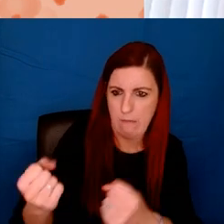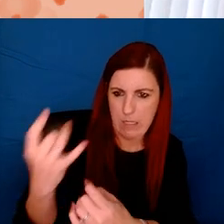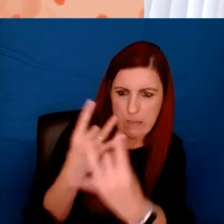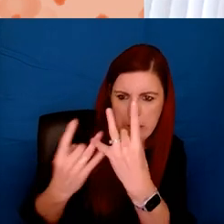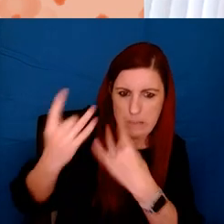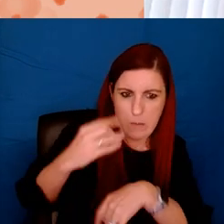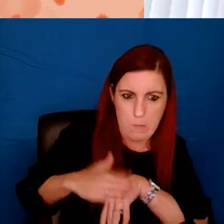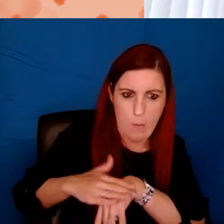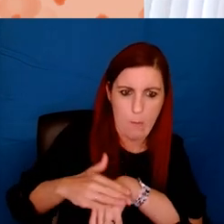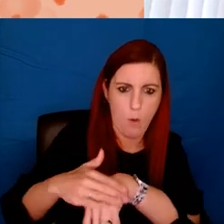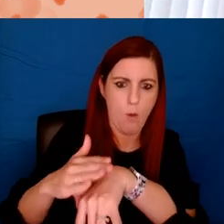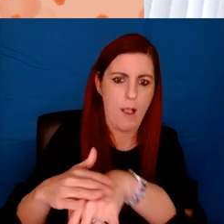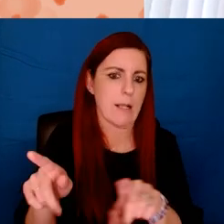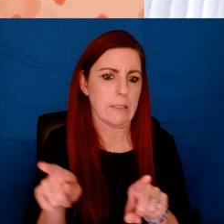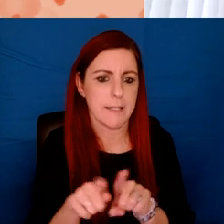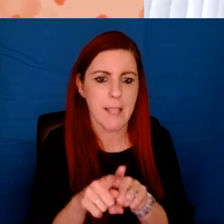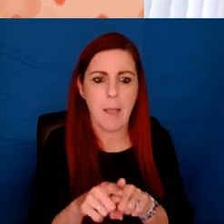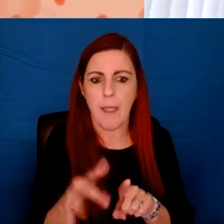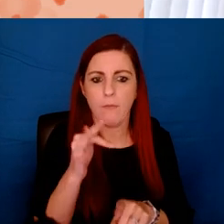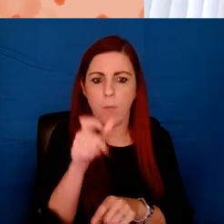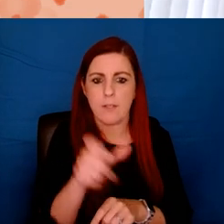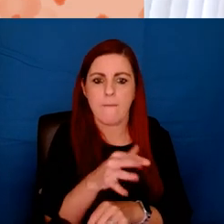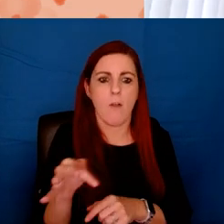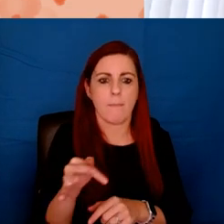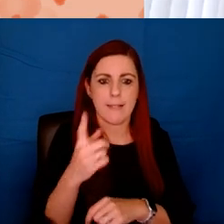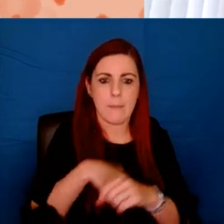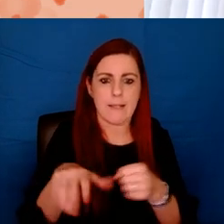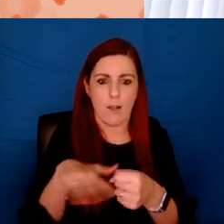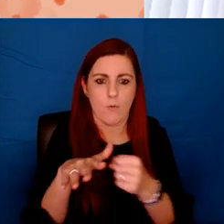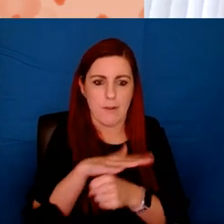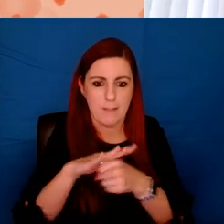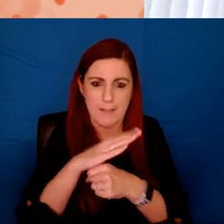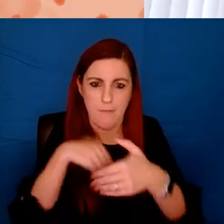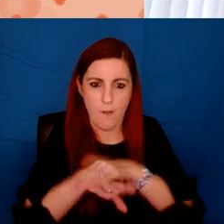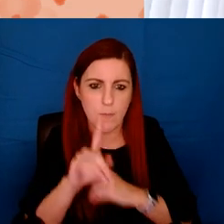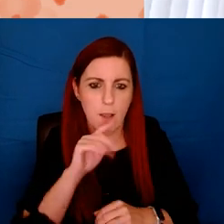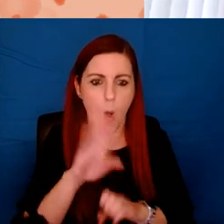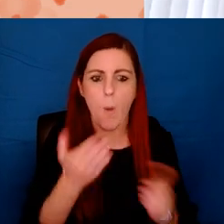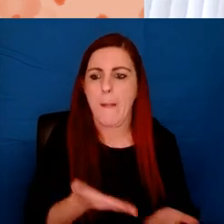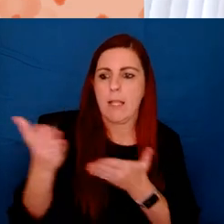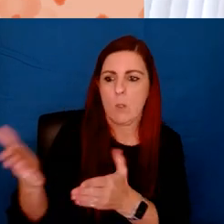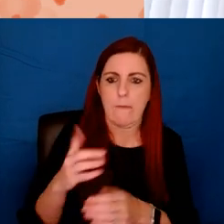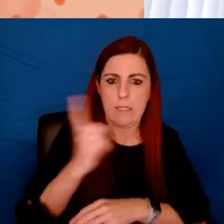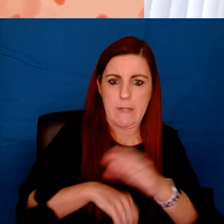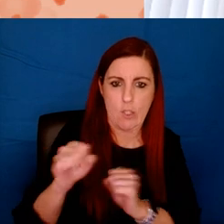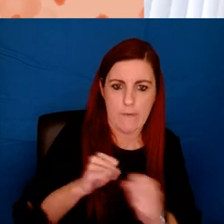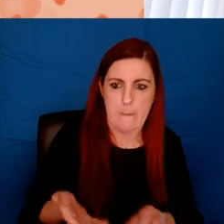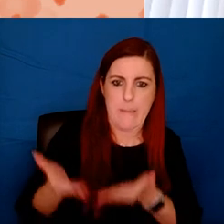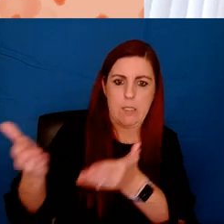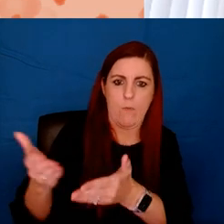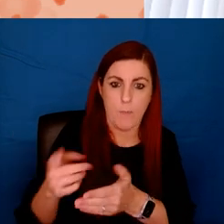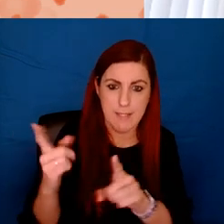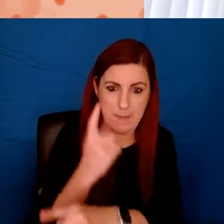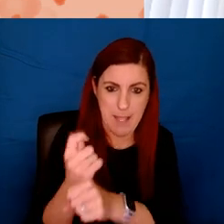among professionals as well. It's sort of, once a disability is entered into the picture, it's like, oh, well, we'll pass you over to a disability service.